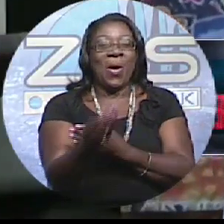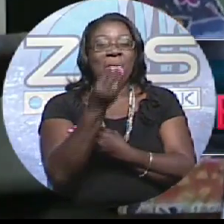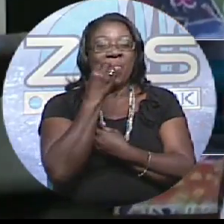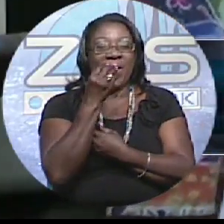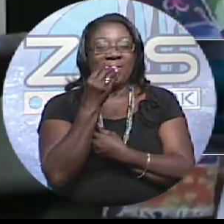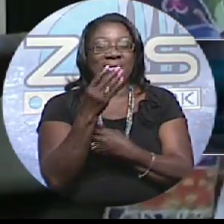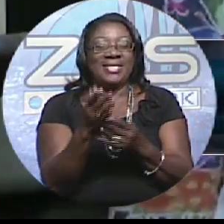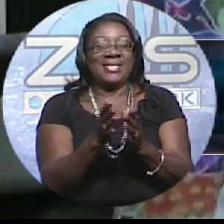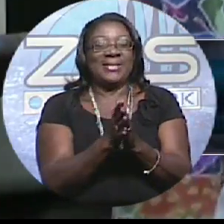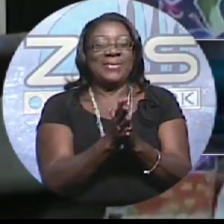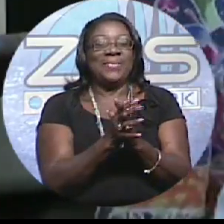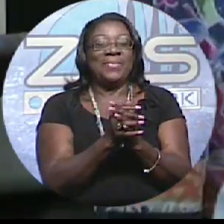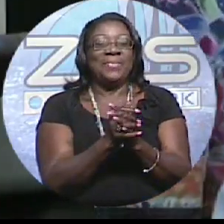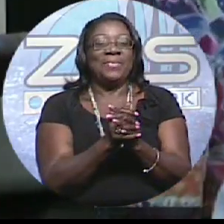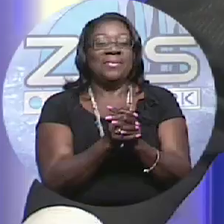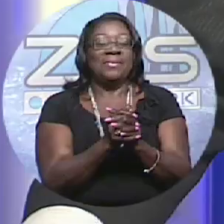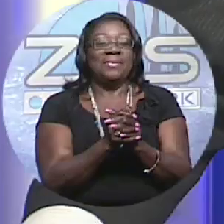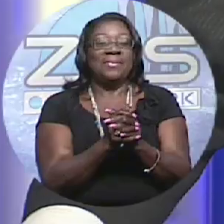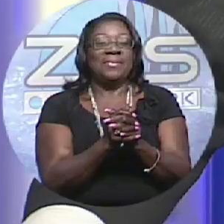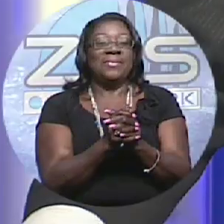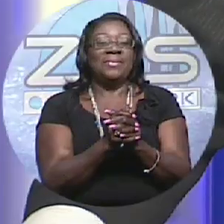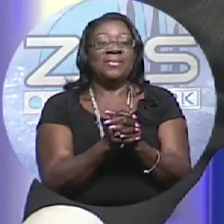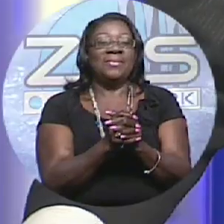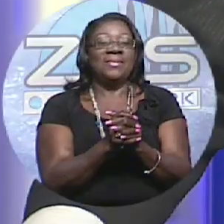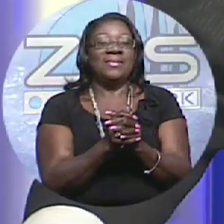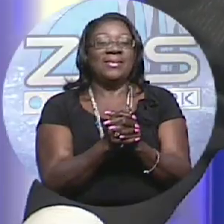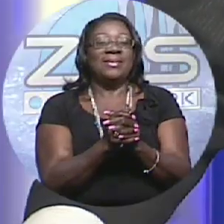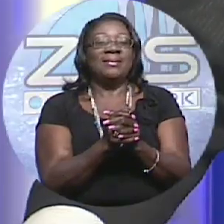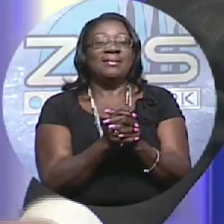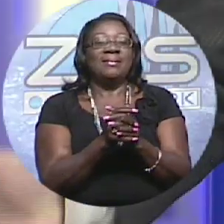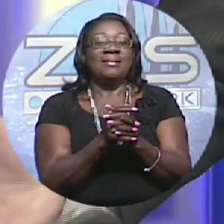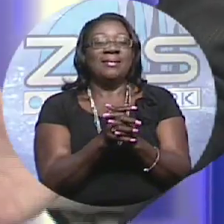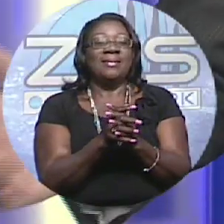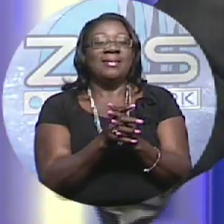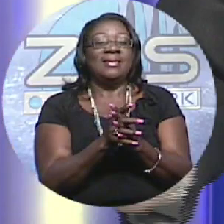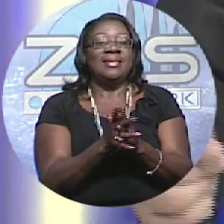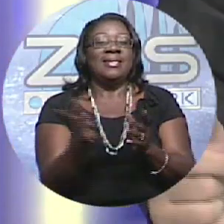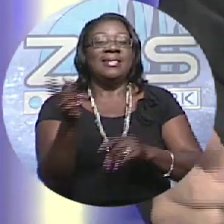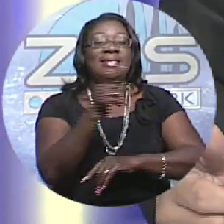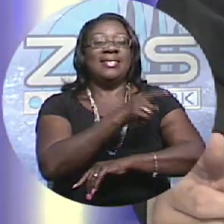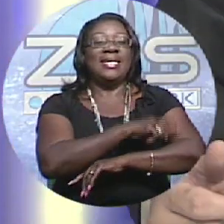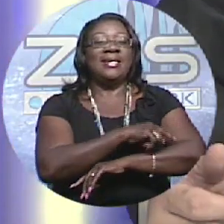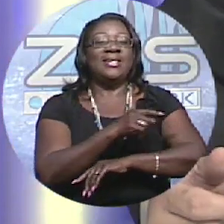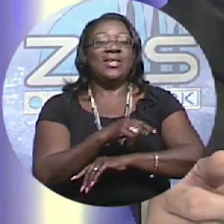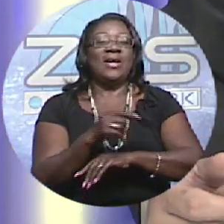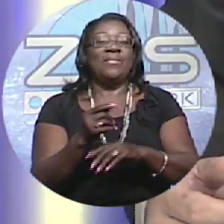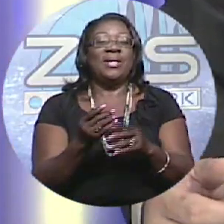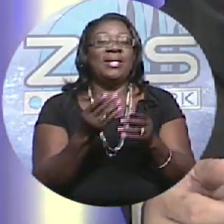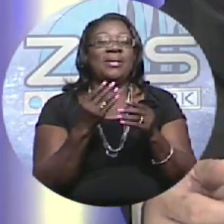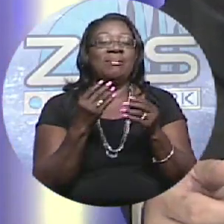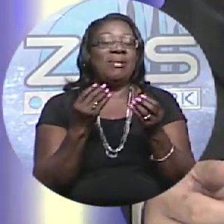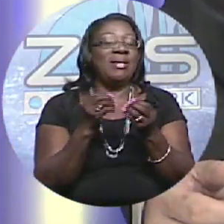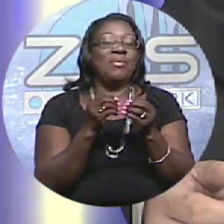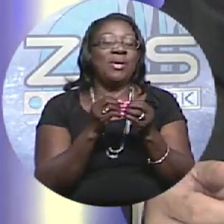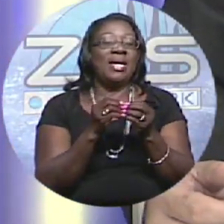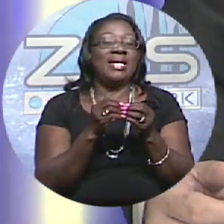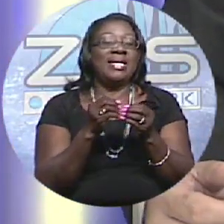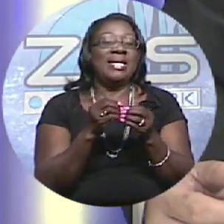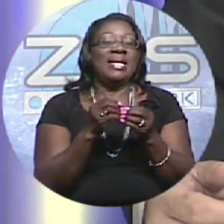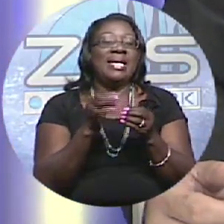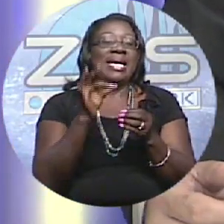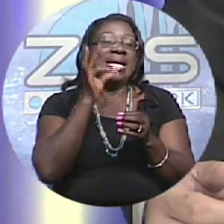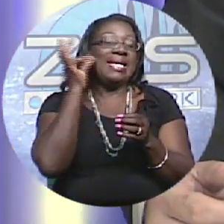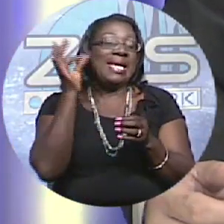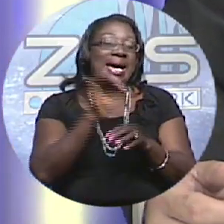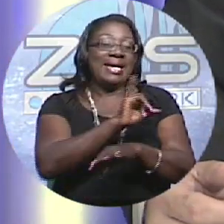Salvador, I'm Jared Higgs. All right, Jared, thanks a lot. Now, today could not have been any more picturesque in Cat Island, but those